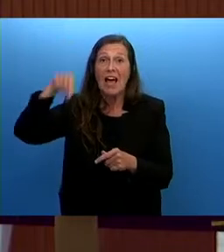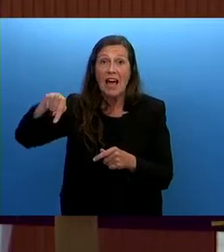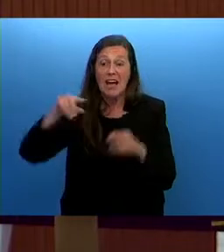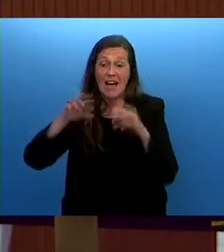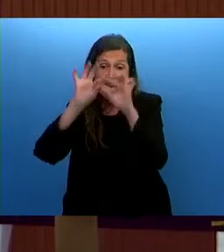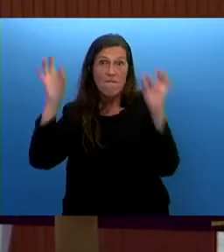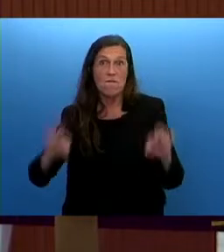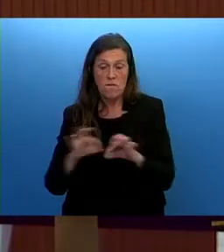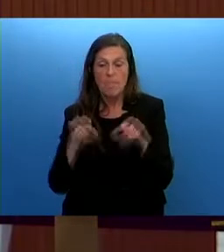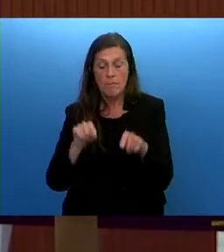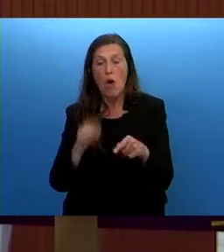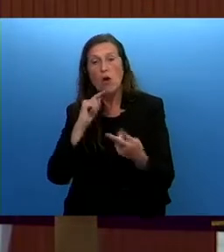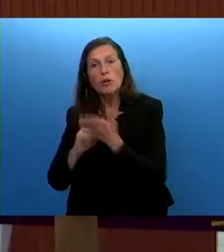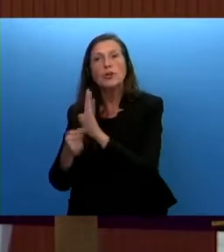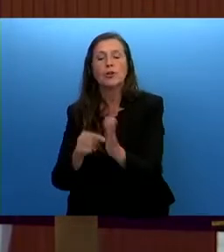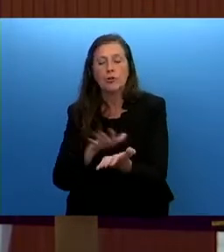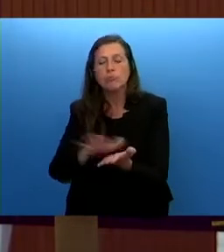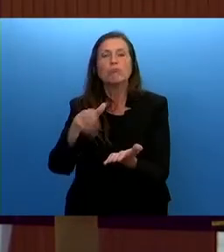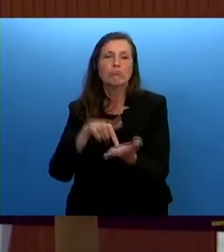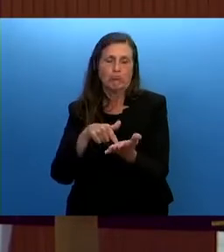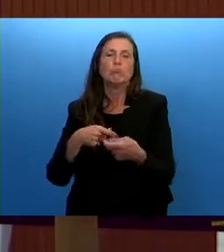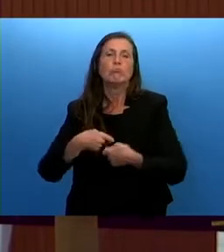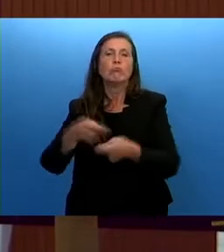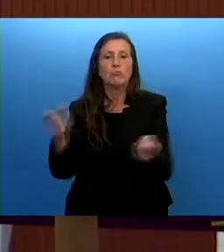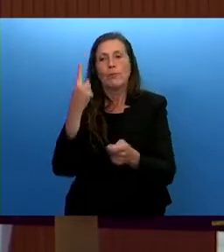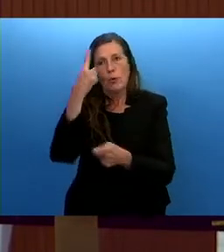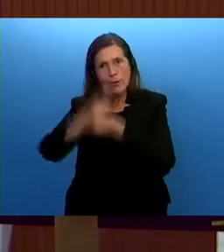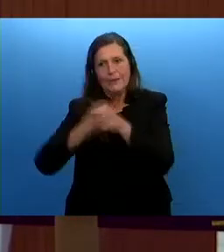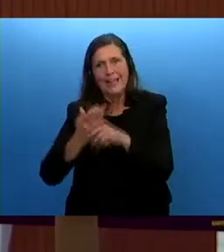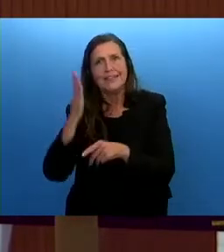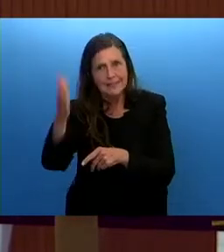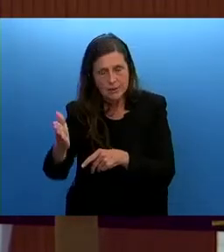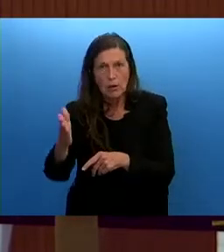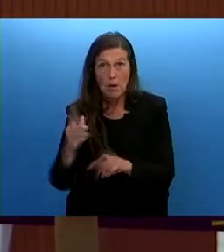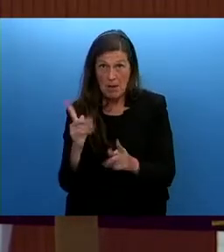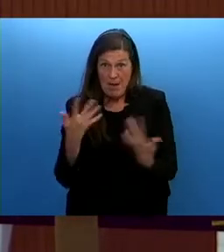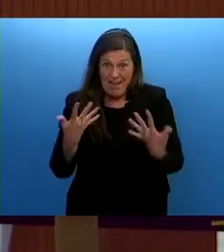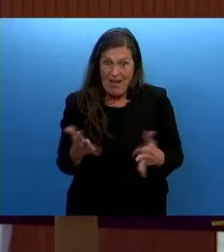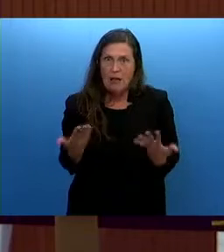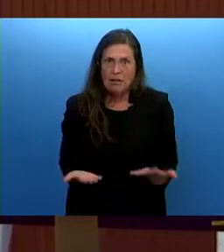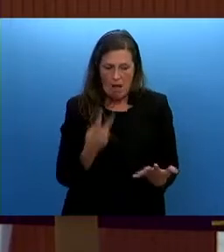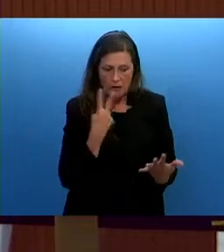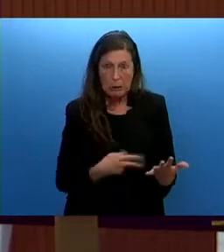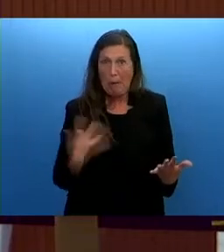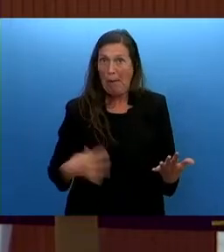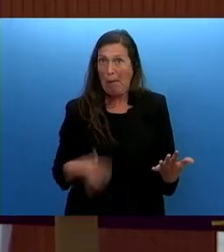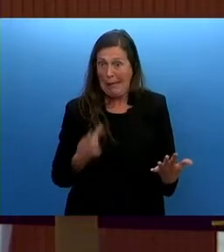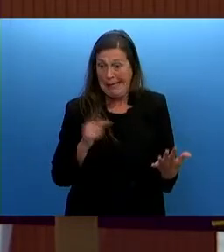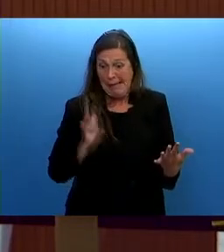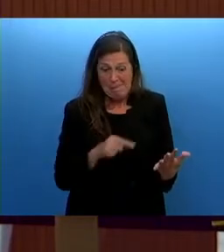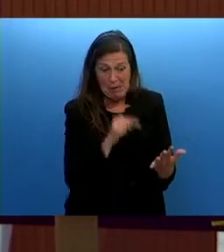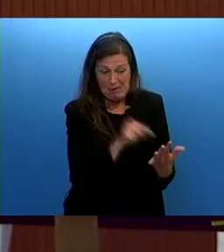only next year, it is already quite apparent that there is an urgent need to accelerate action to reduce